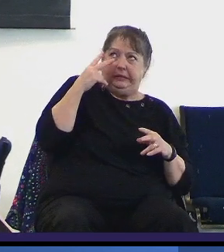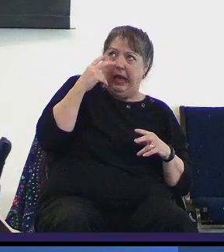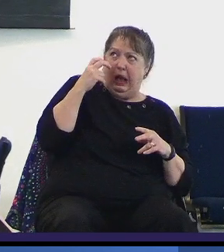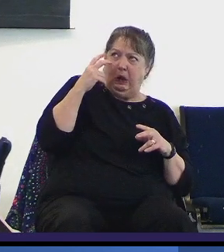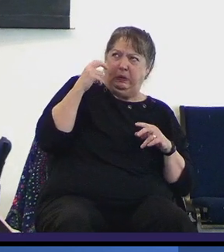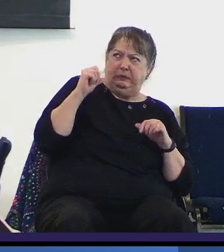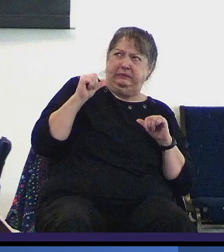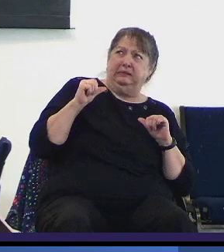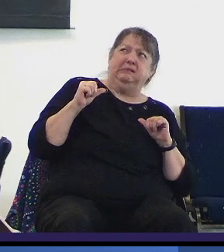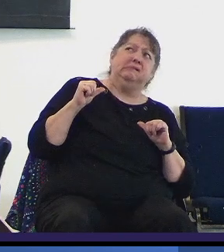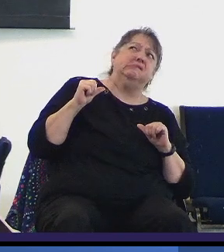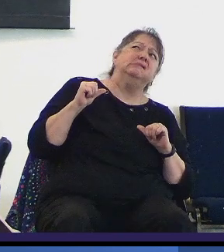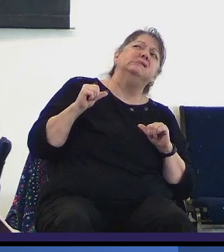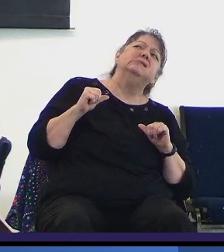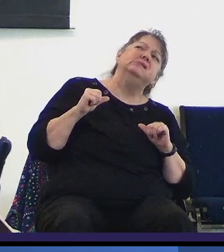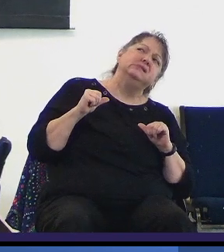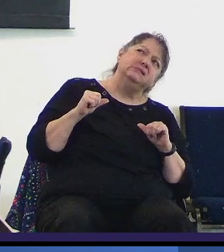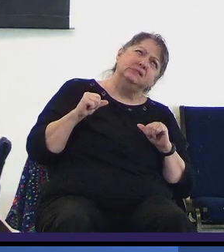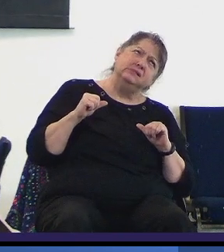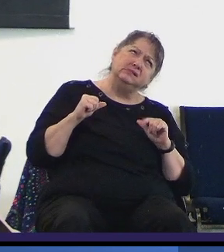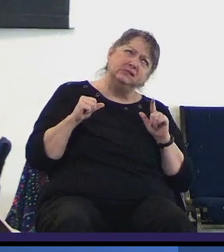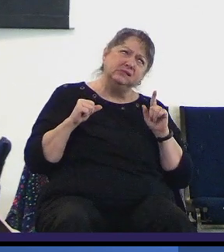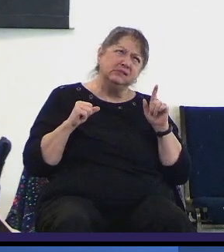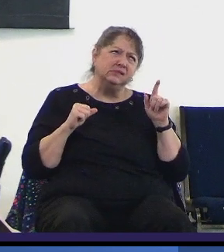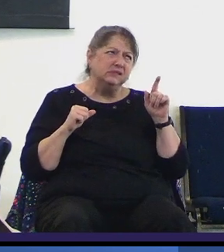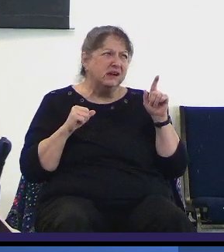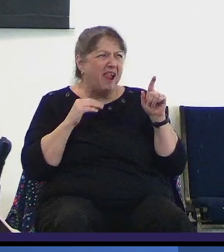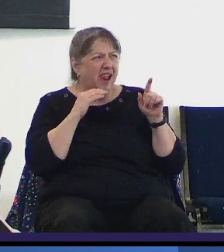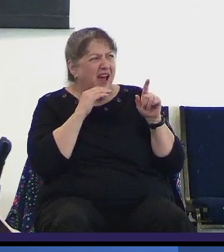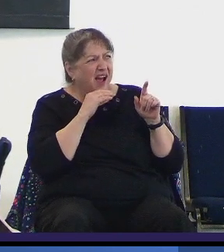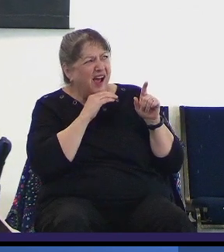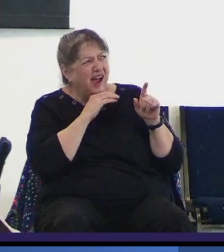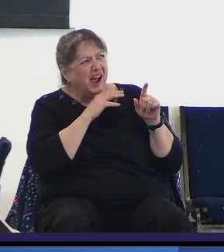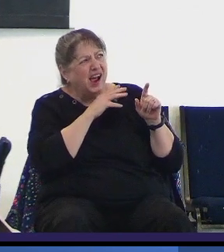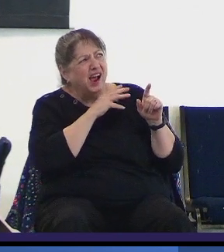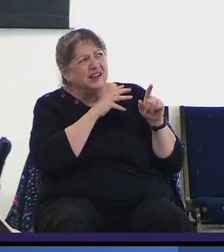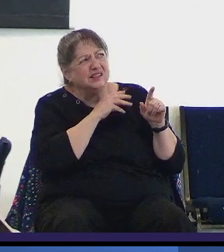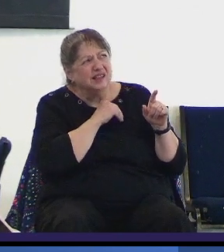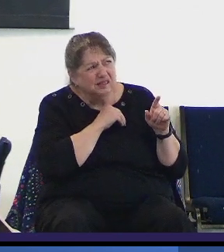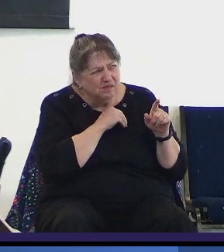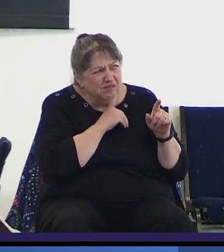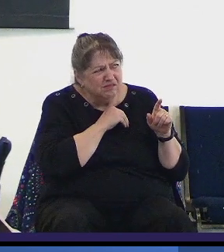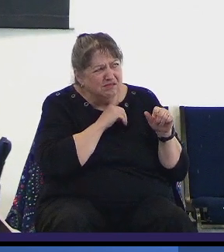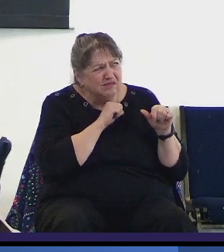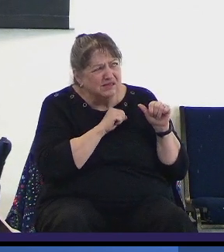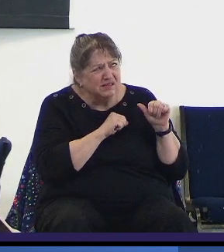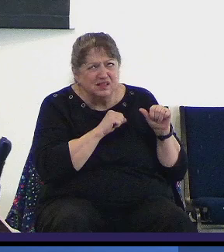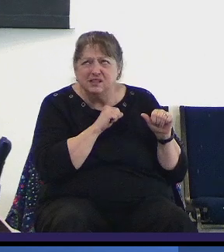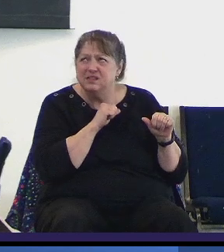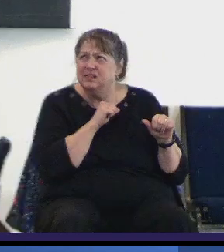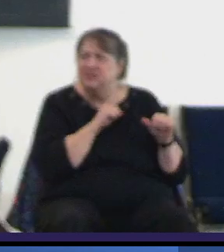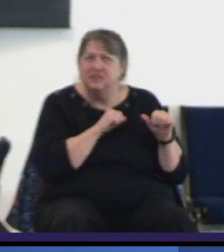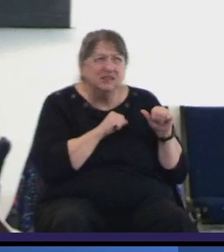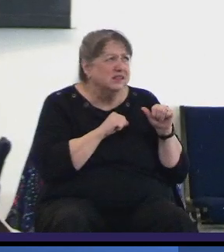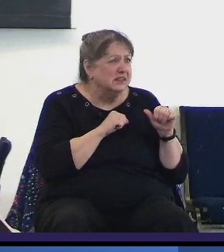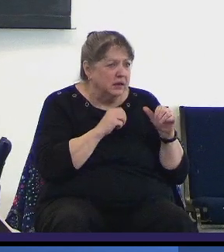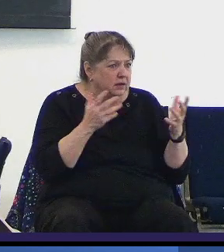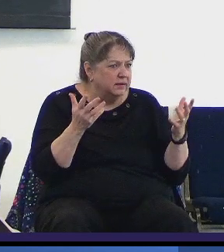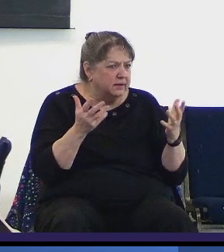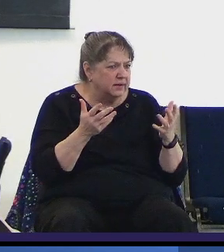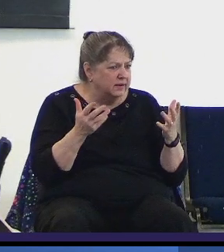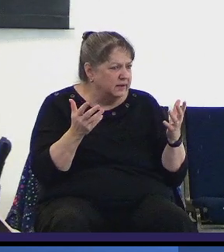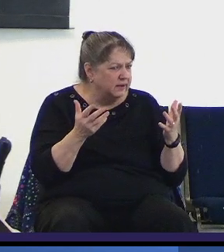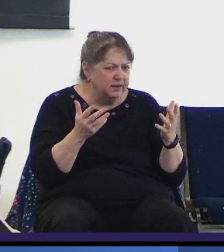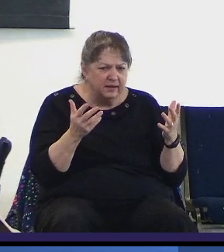lie. And so Jesus says to them, I've got all authority. He has all authority. So one day,